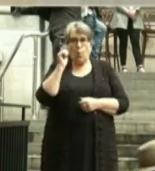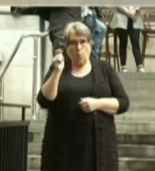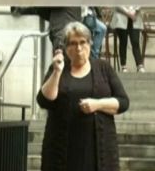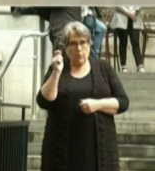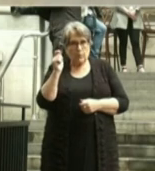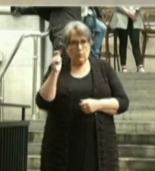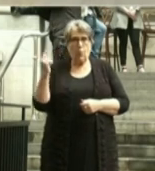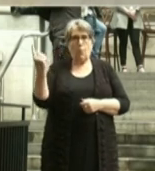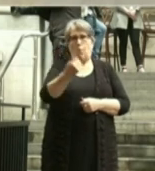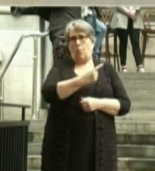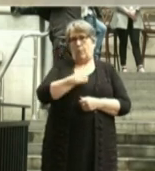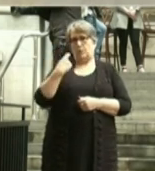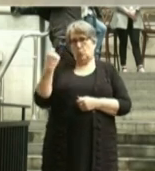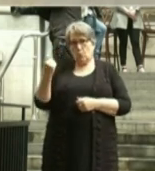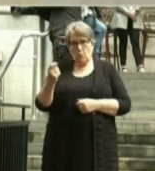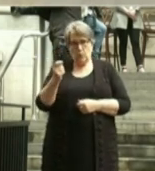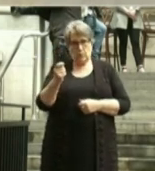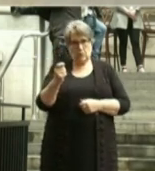Almost all of us.